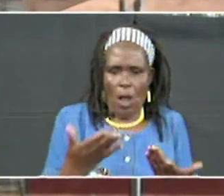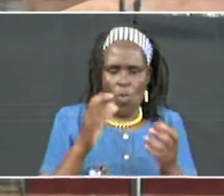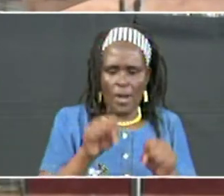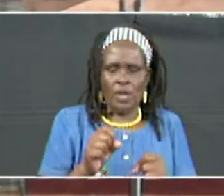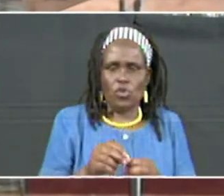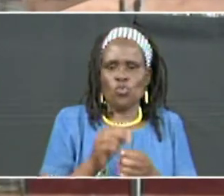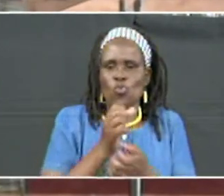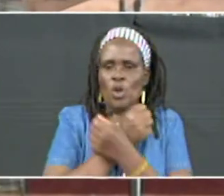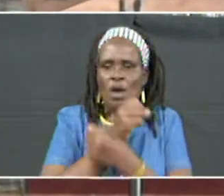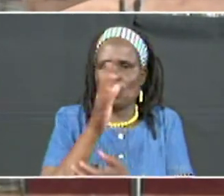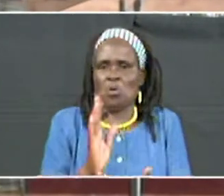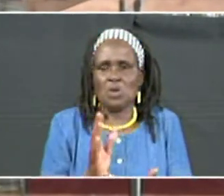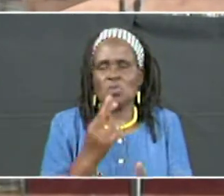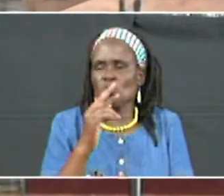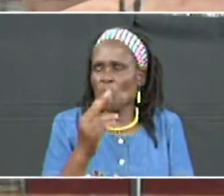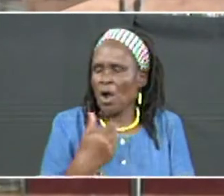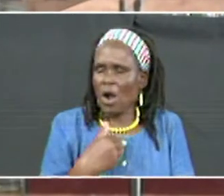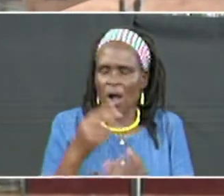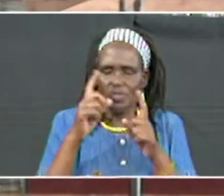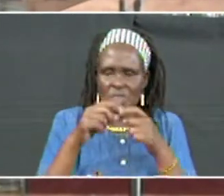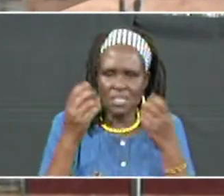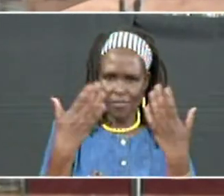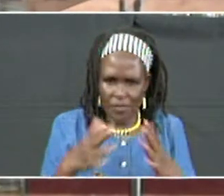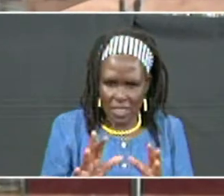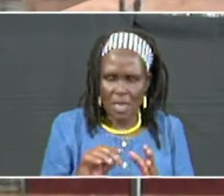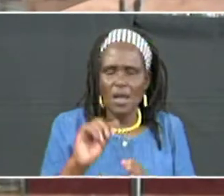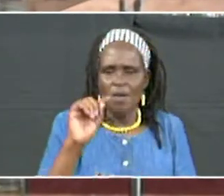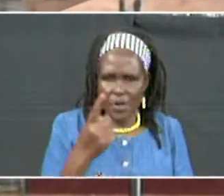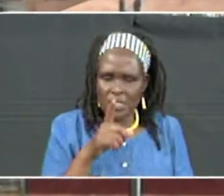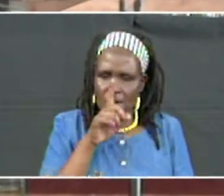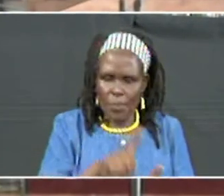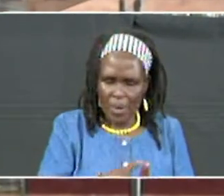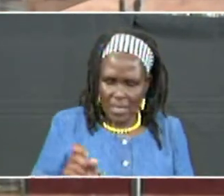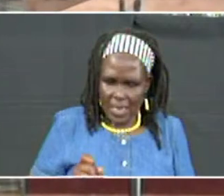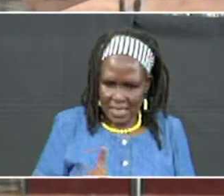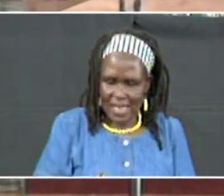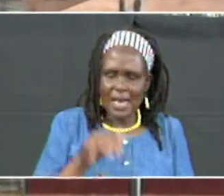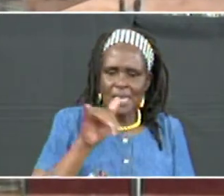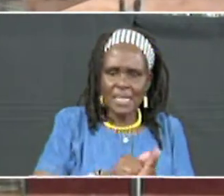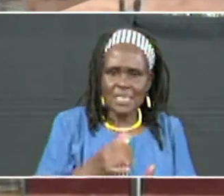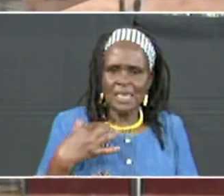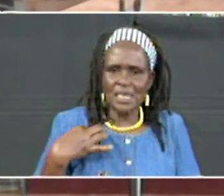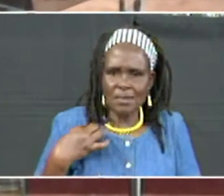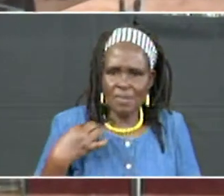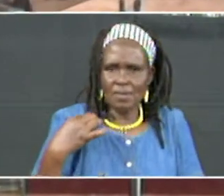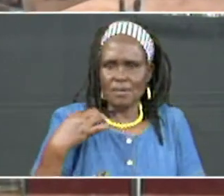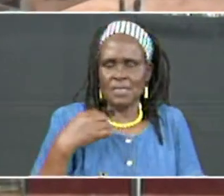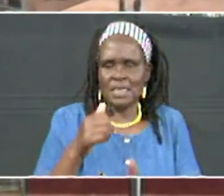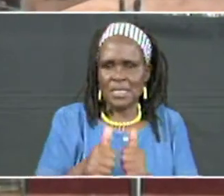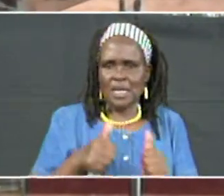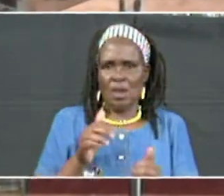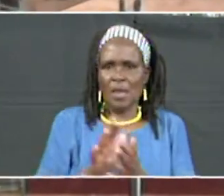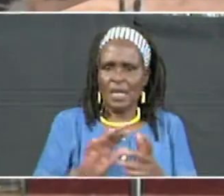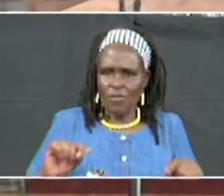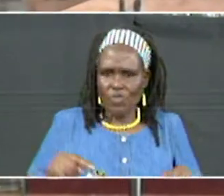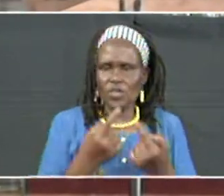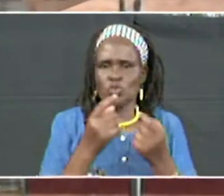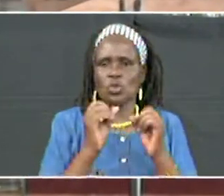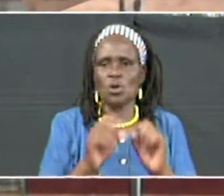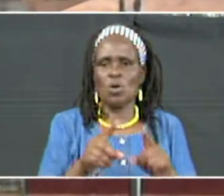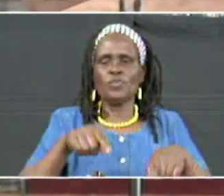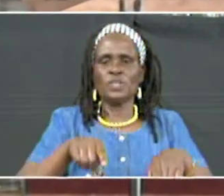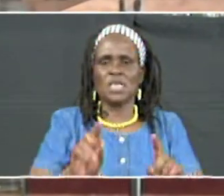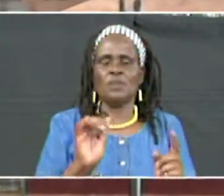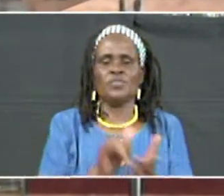seen. Brothers and sisters, fasting is voluntary denial and affliction of self. It is supposed to make